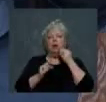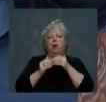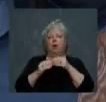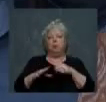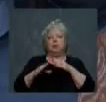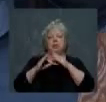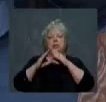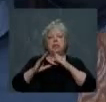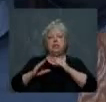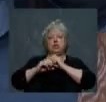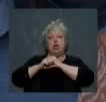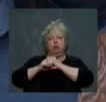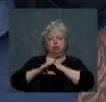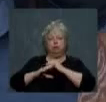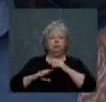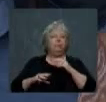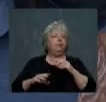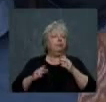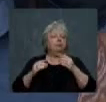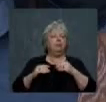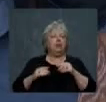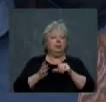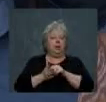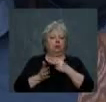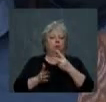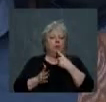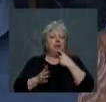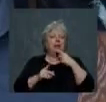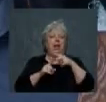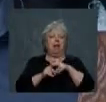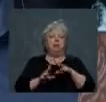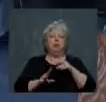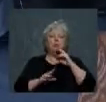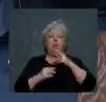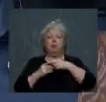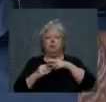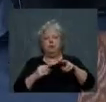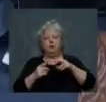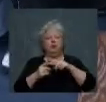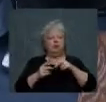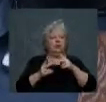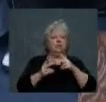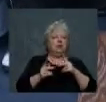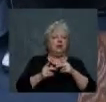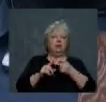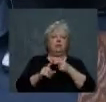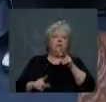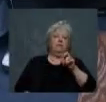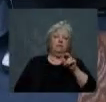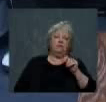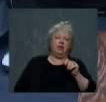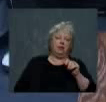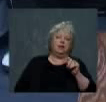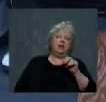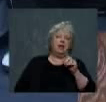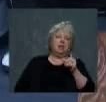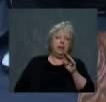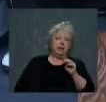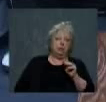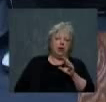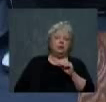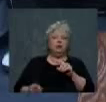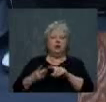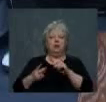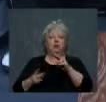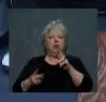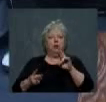page 2 of the letter, Mr. Passardian states that applicants for residency will be referred to the facility by the Veterans Administration and